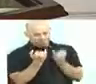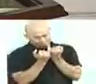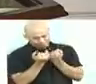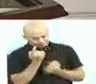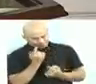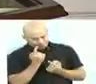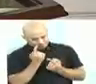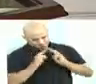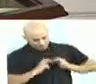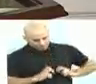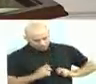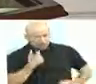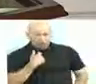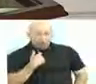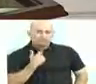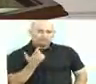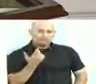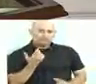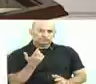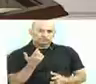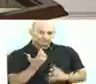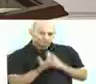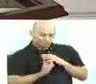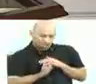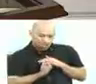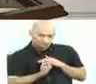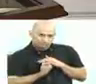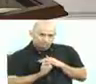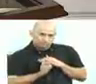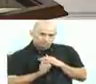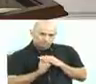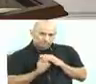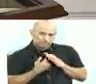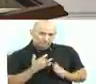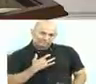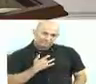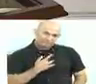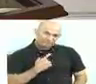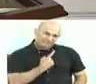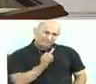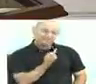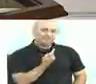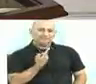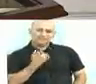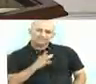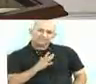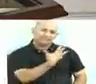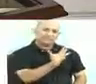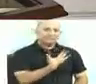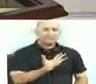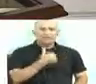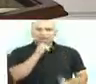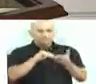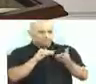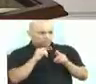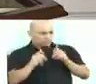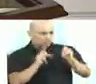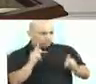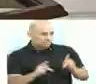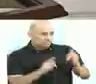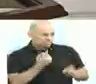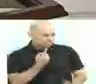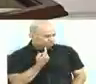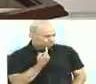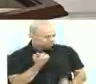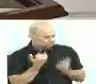Am I harboring resentment and unforgiveness to others?